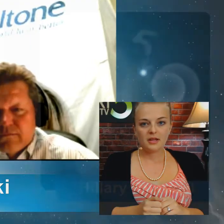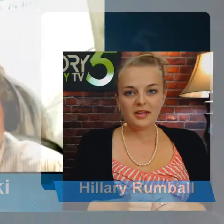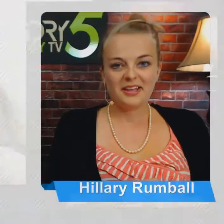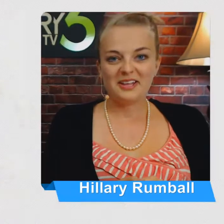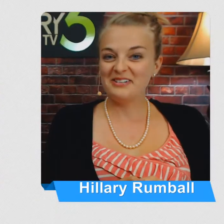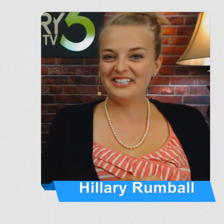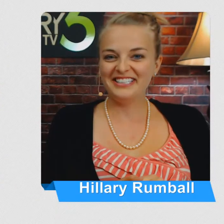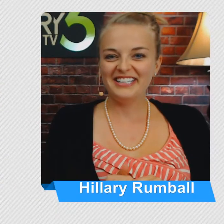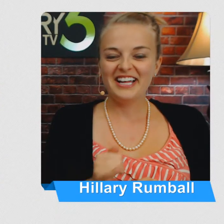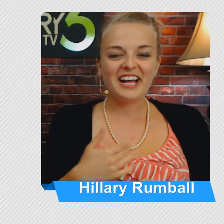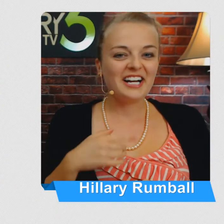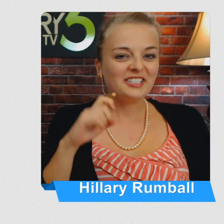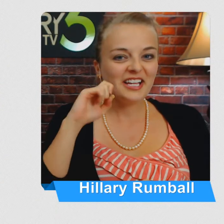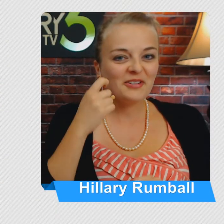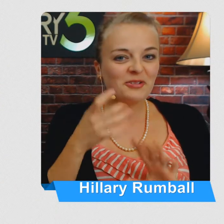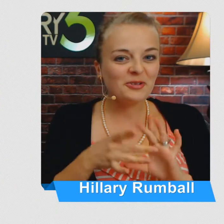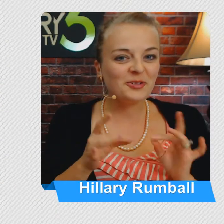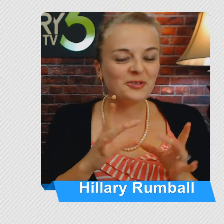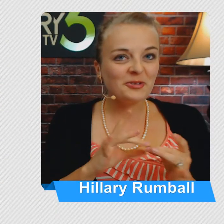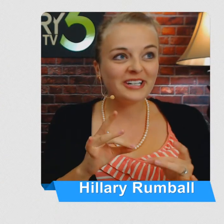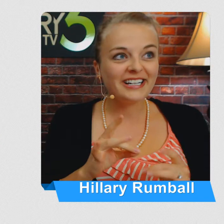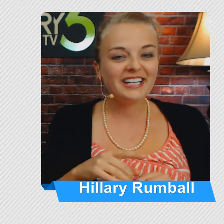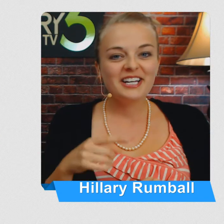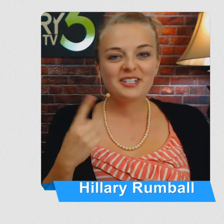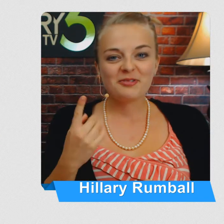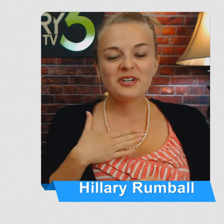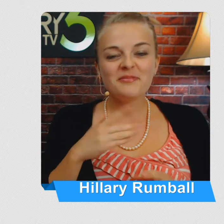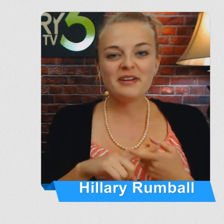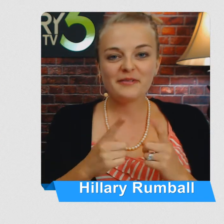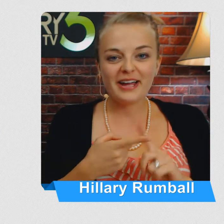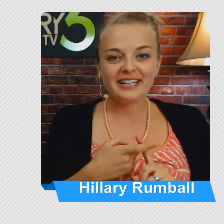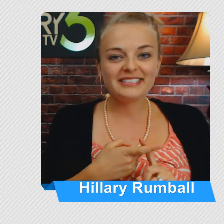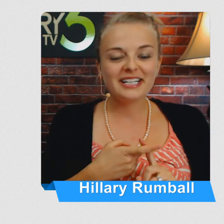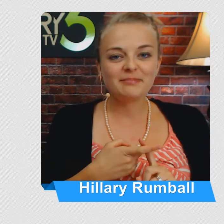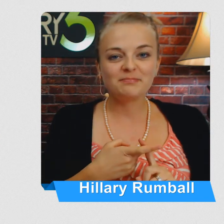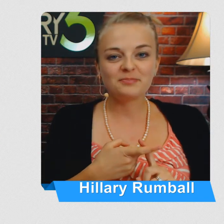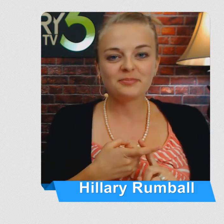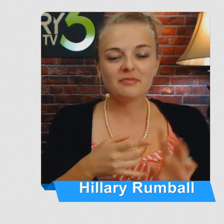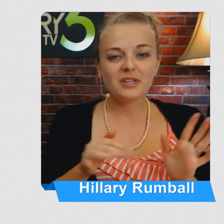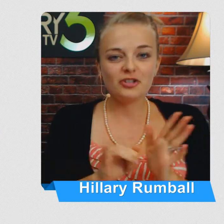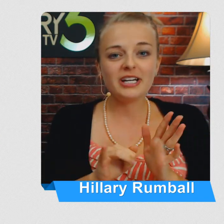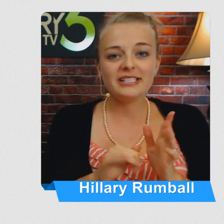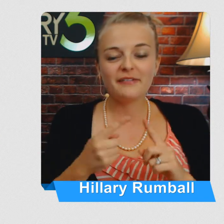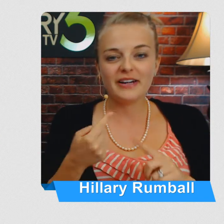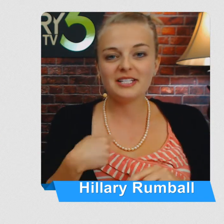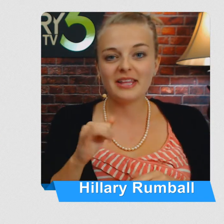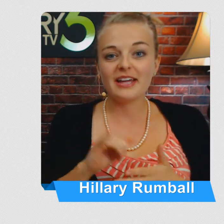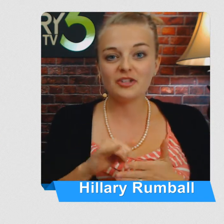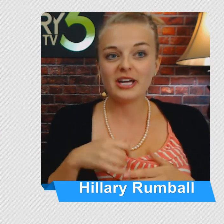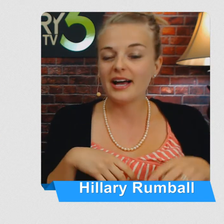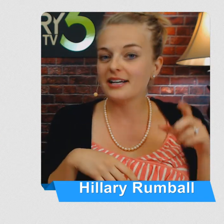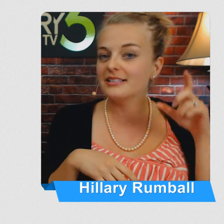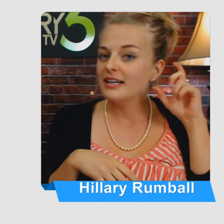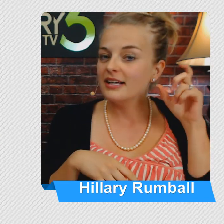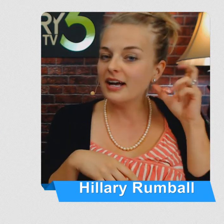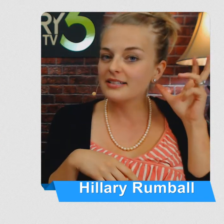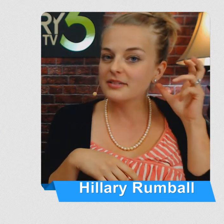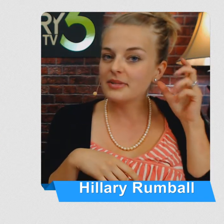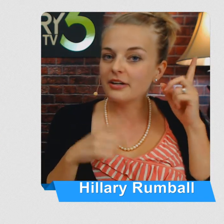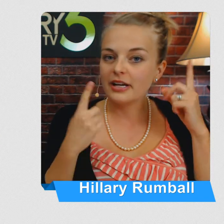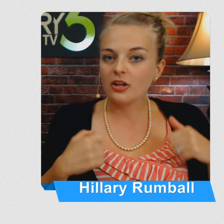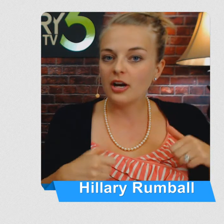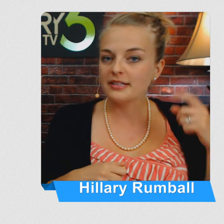I'll leave that back to you. I just have a cool story. So one of my friends, she identified to me that she has